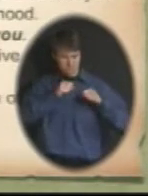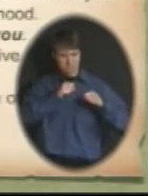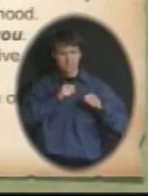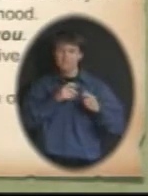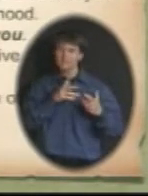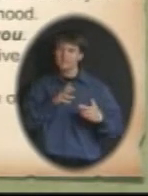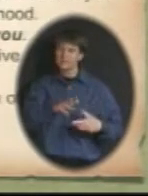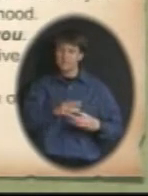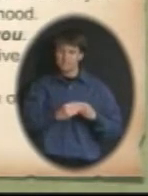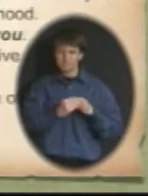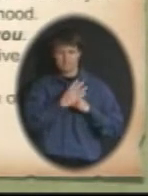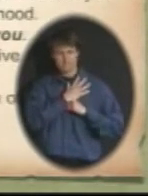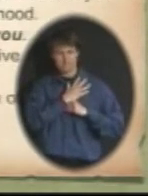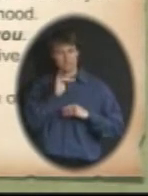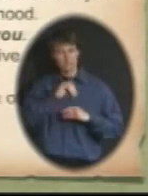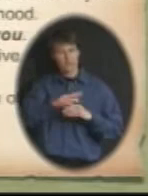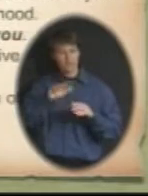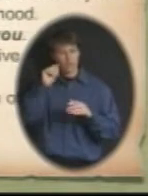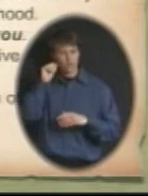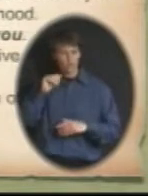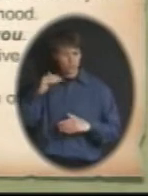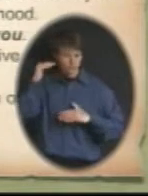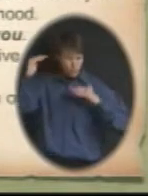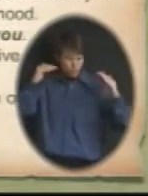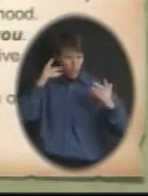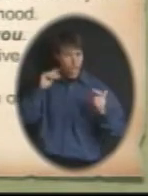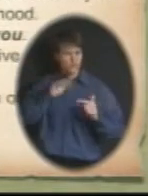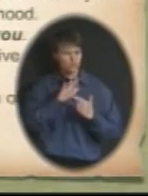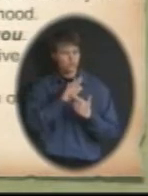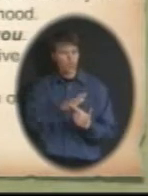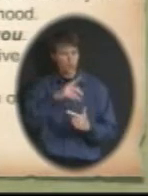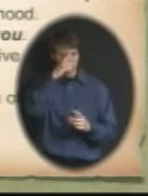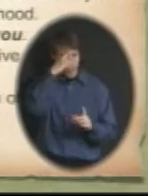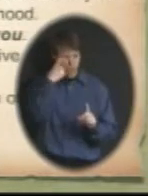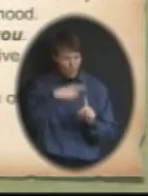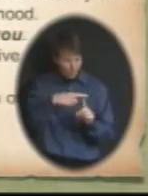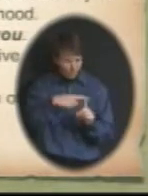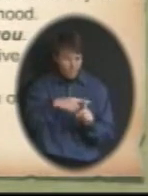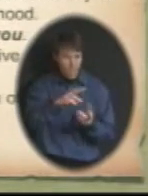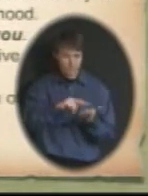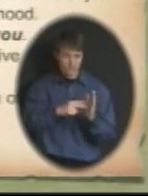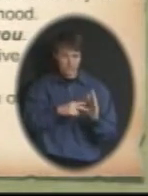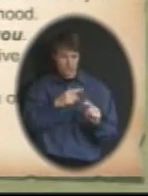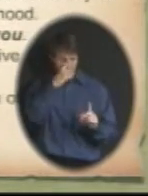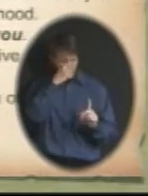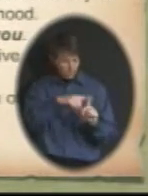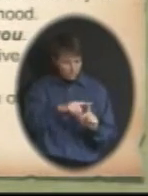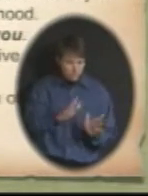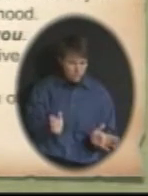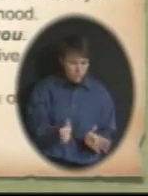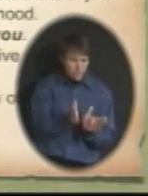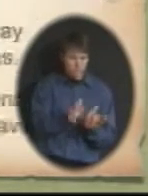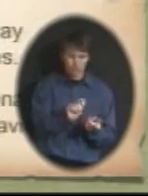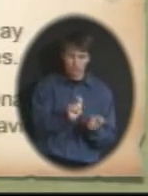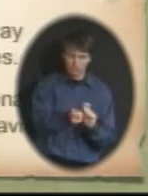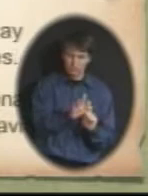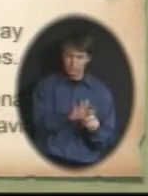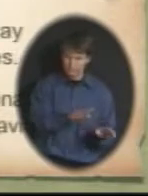adults can model being positive, and we can use a positive approach to change behavior.